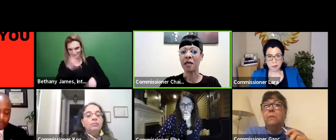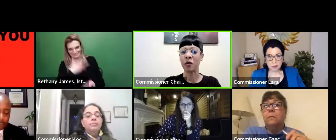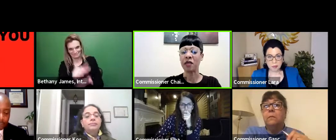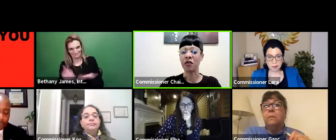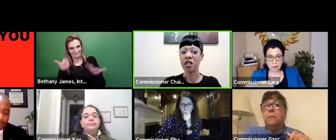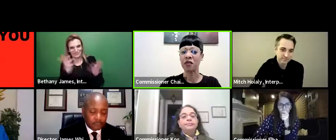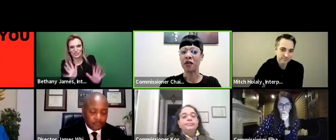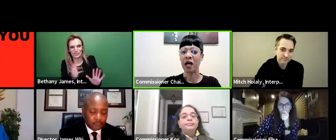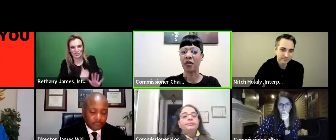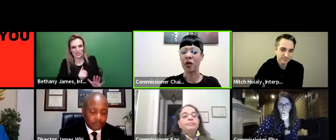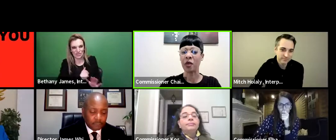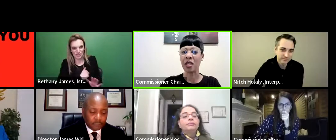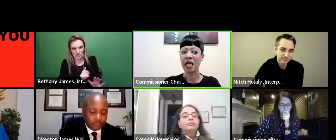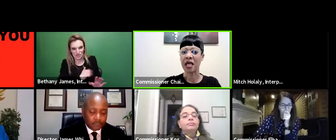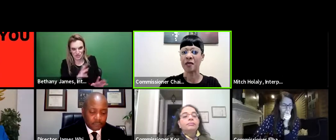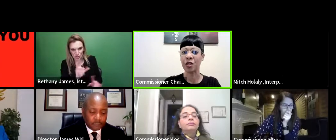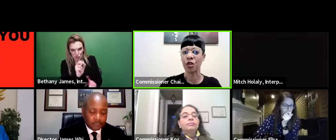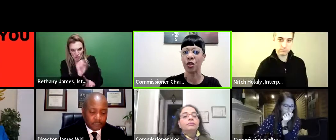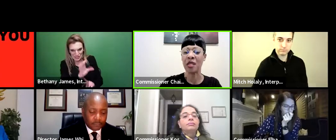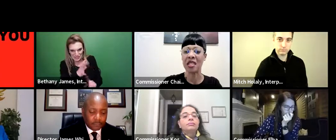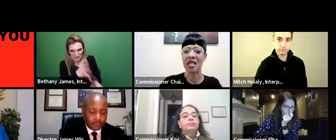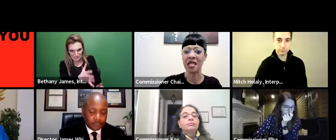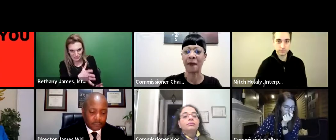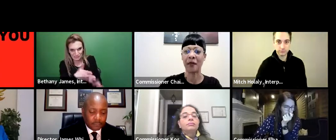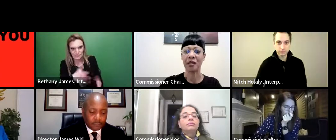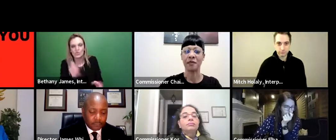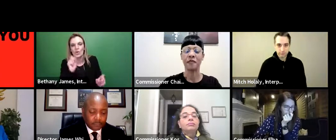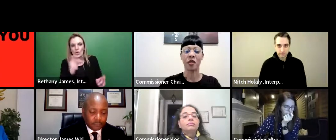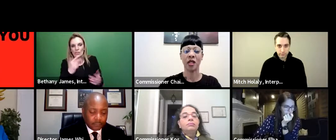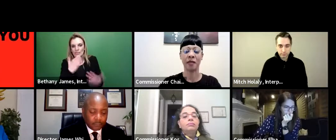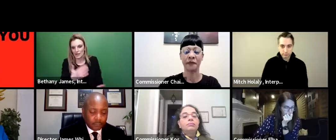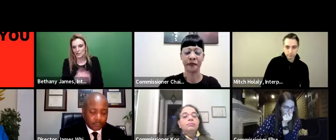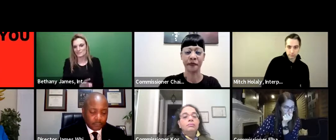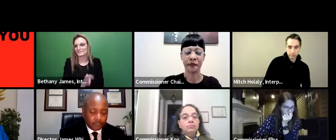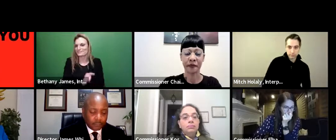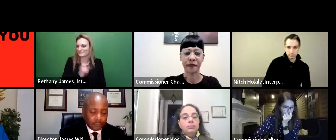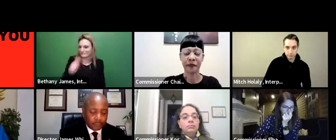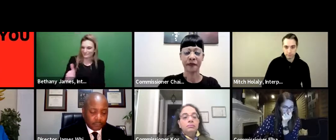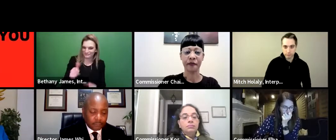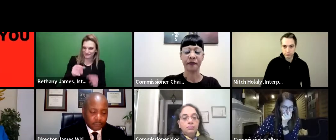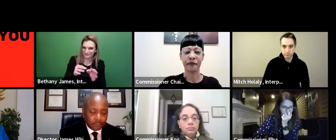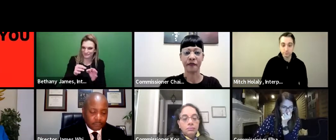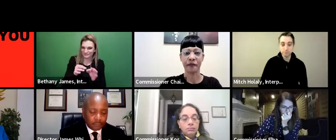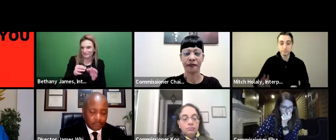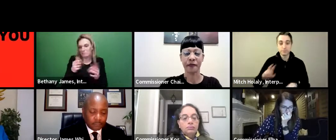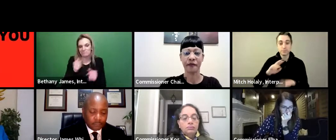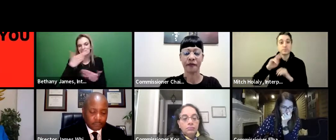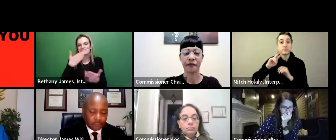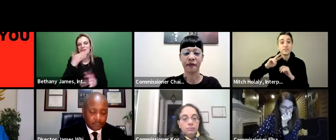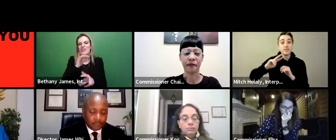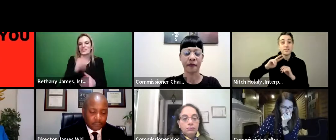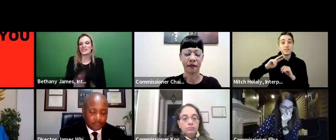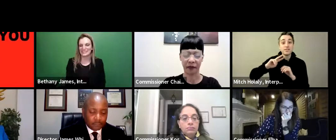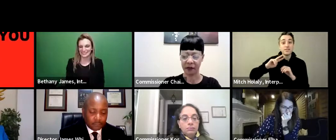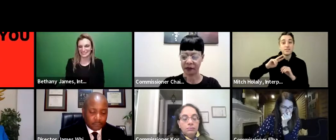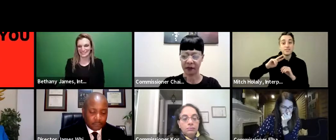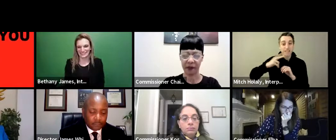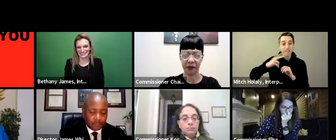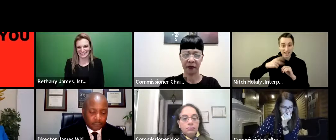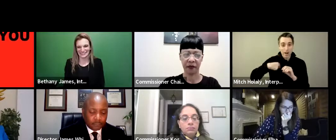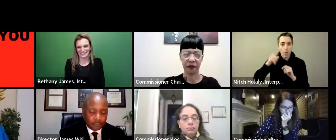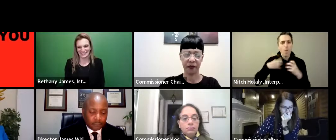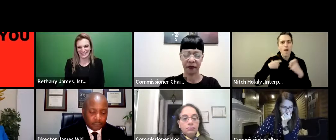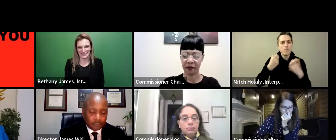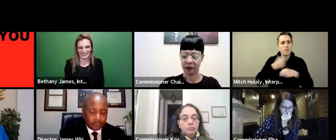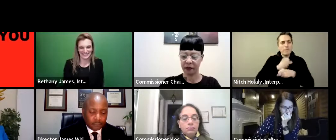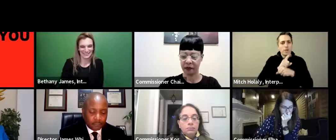Time is up. We'll give you just 30 more seconds, but you're too late. I appreciate it. Thank you. The second is request that the commission support the timely